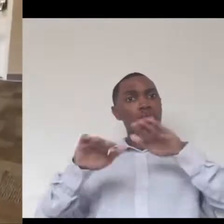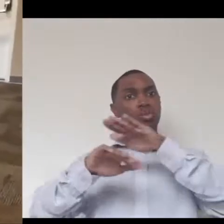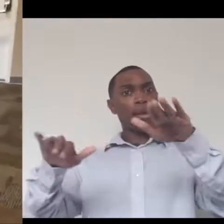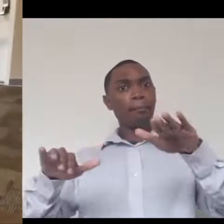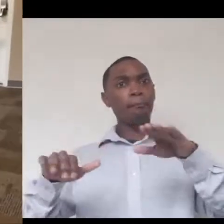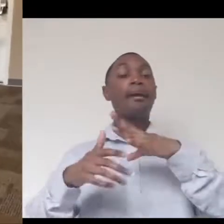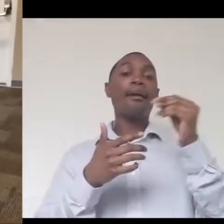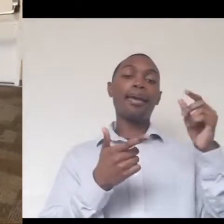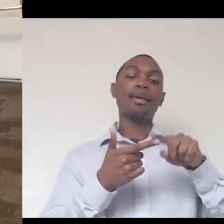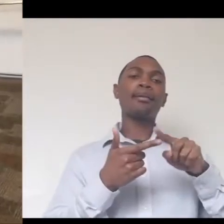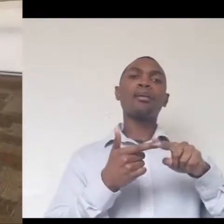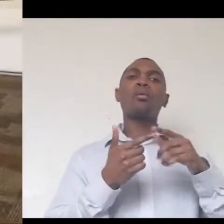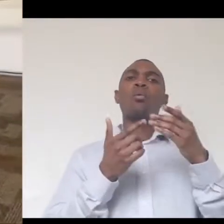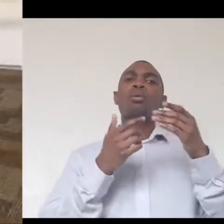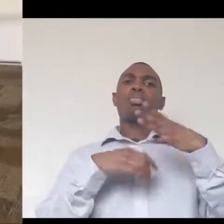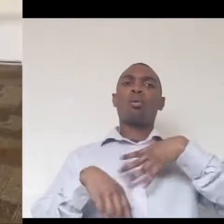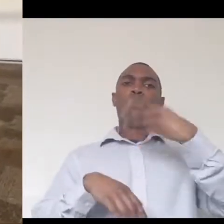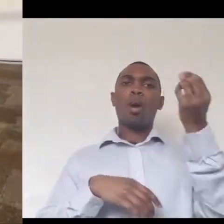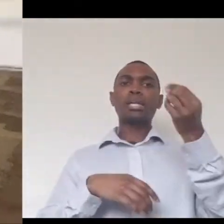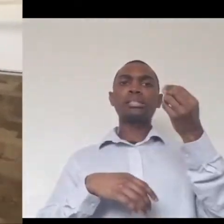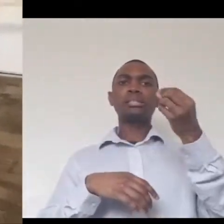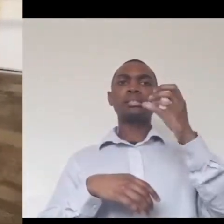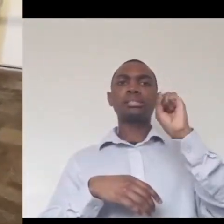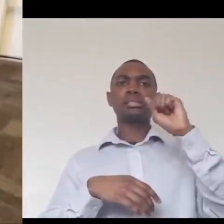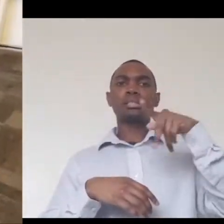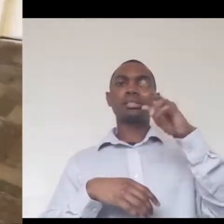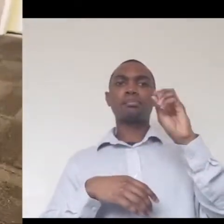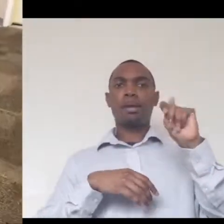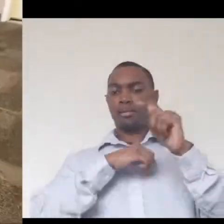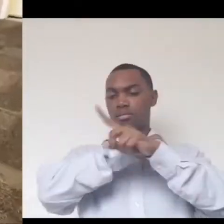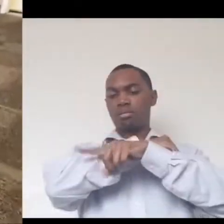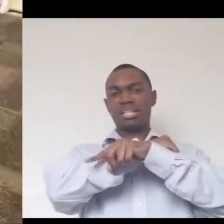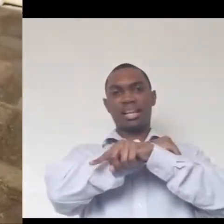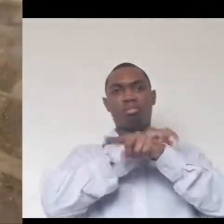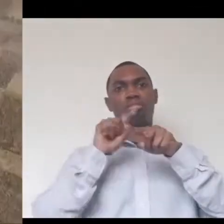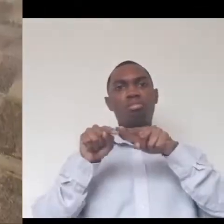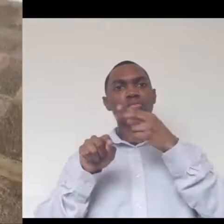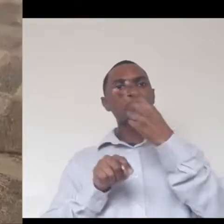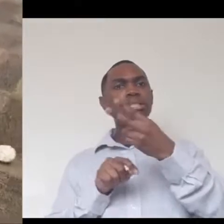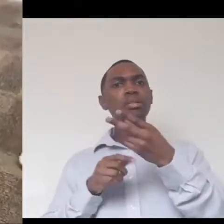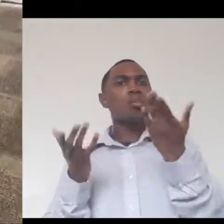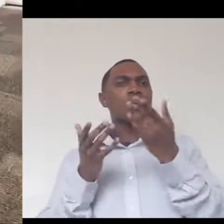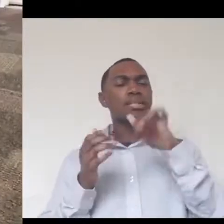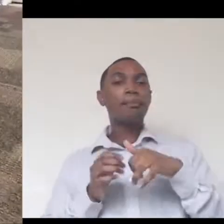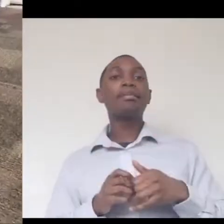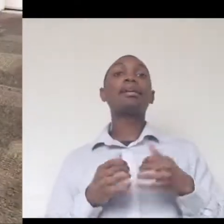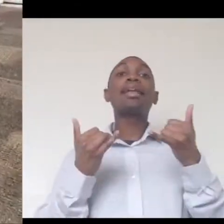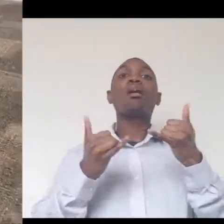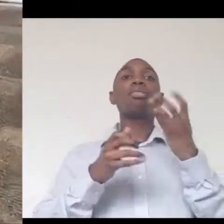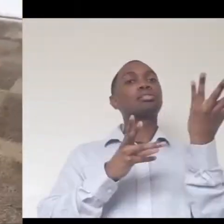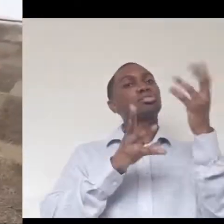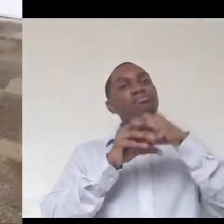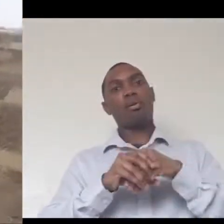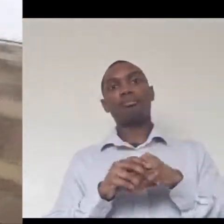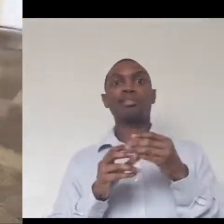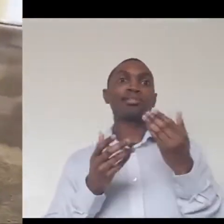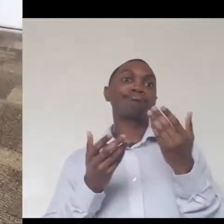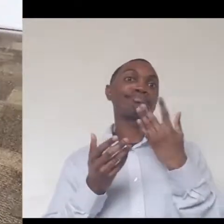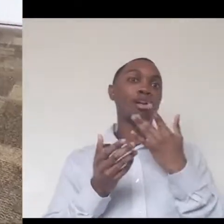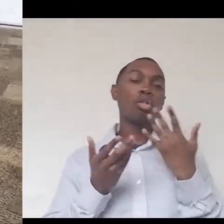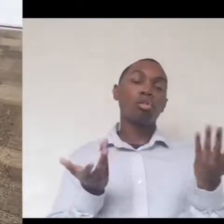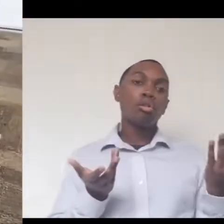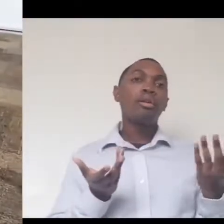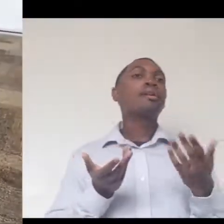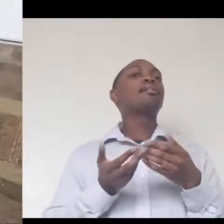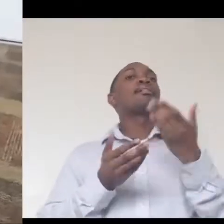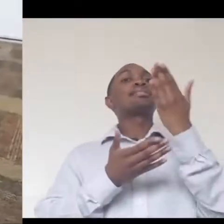for? Okay, so the white spot at the end of the tail, that's just part of her coloration. So it changes. Some cheetahs don't even